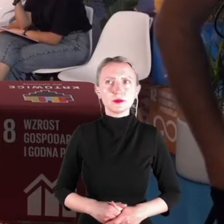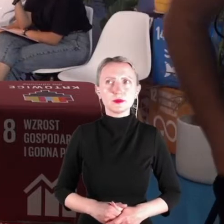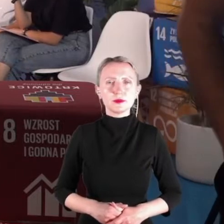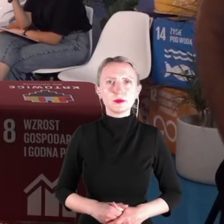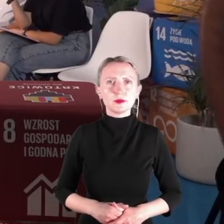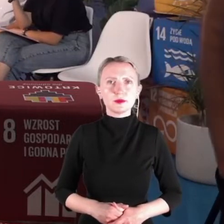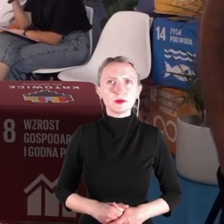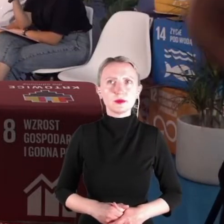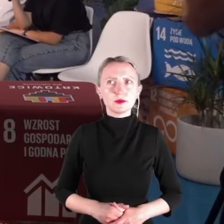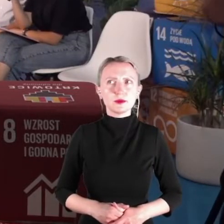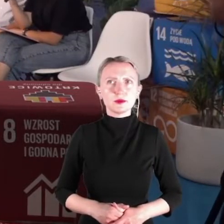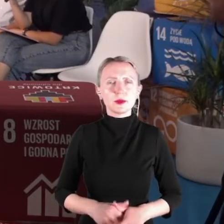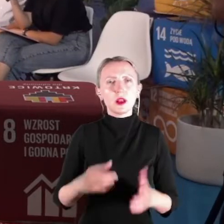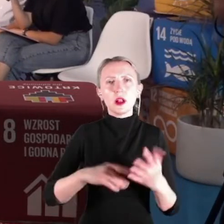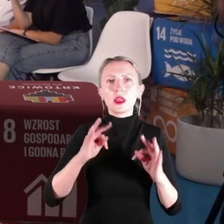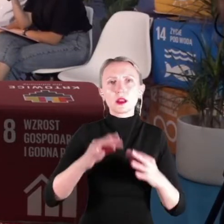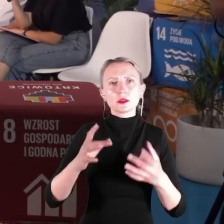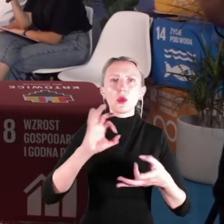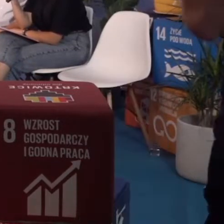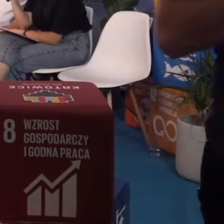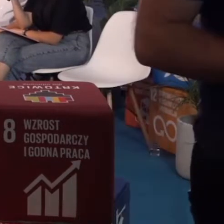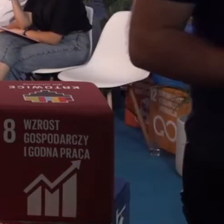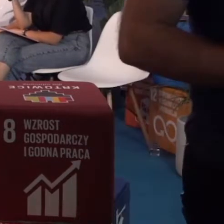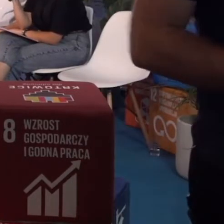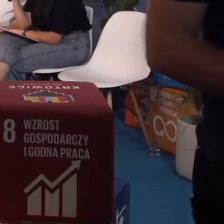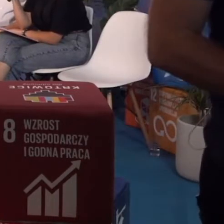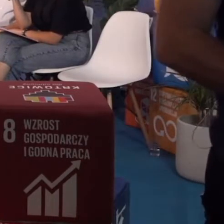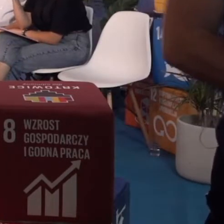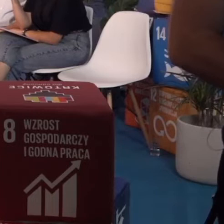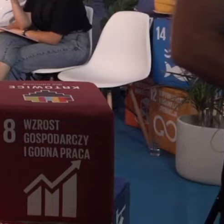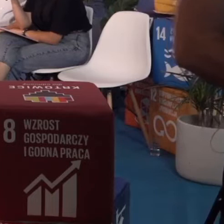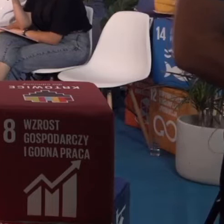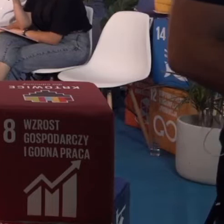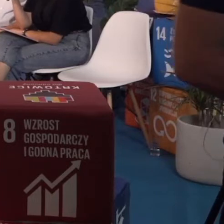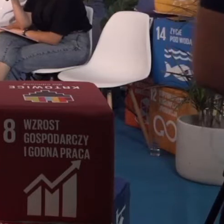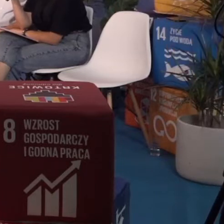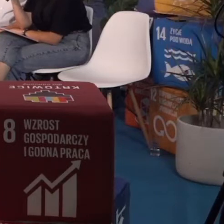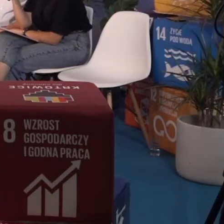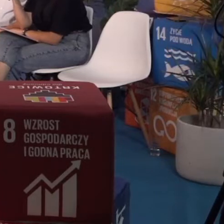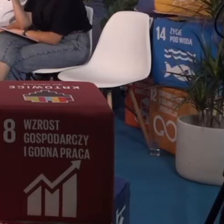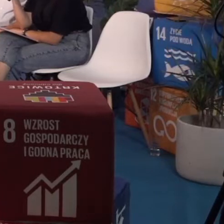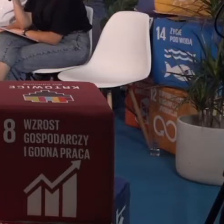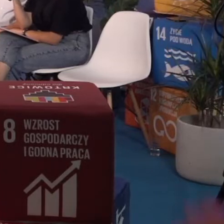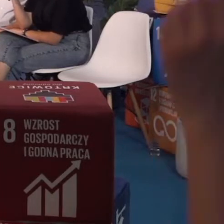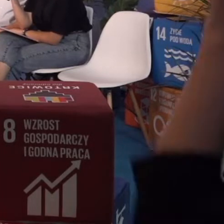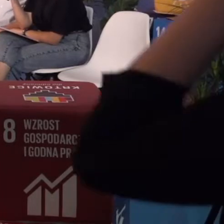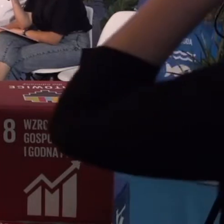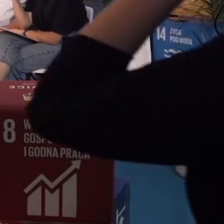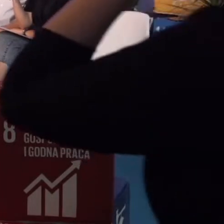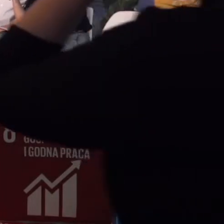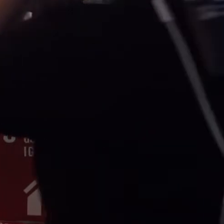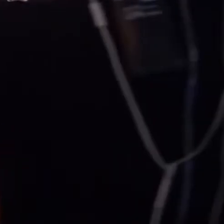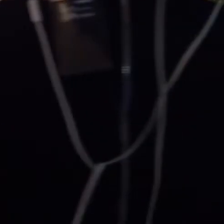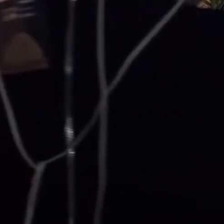it's an online participation platform, the CDIM, based on experiences from Barcelona. So that's the